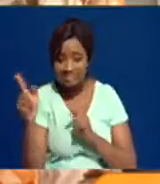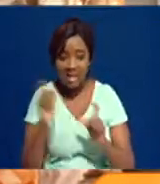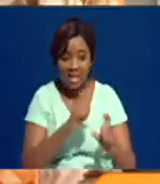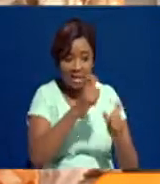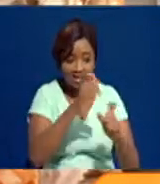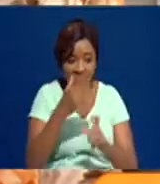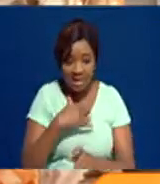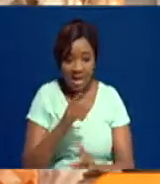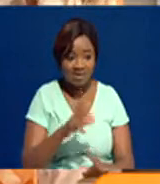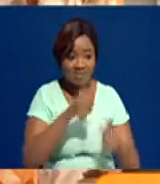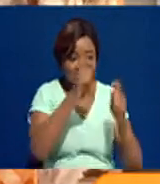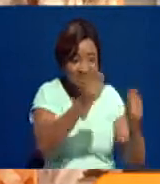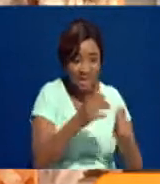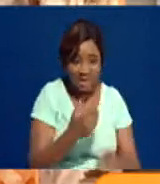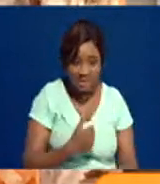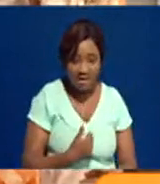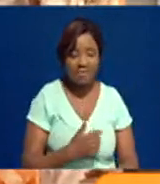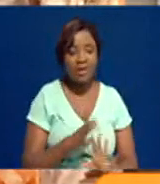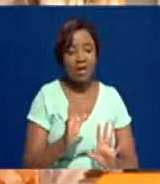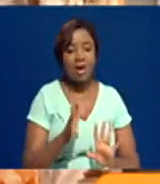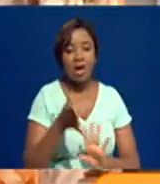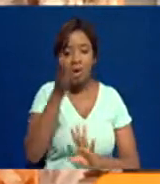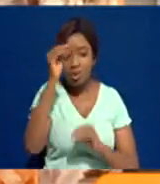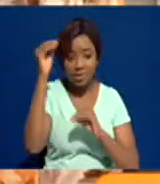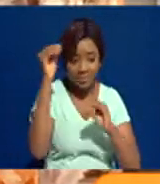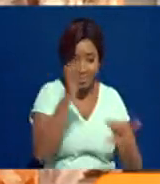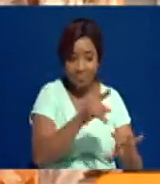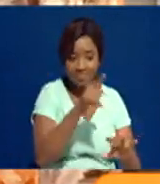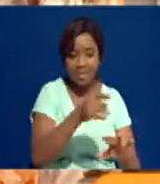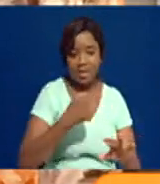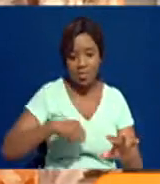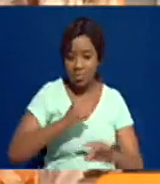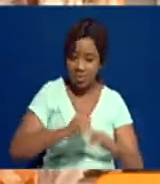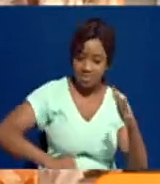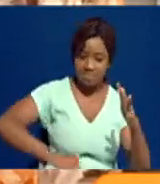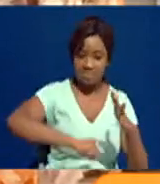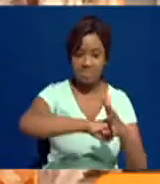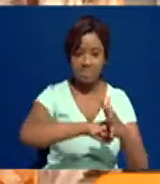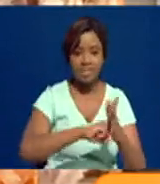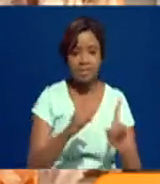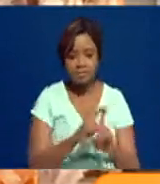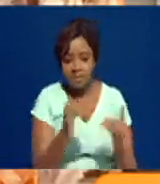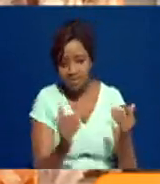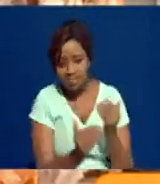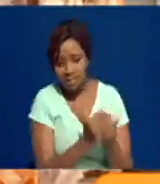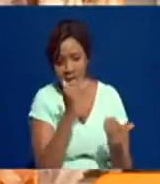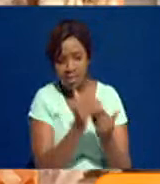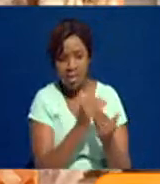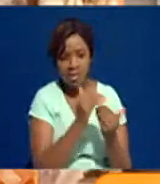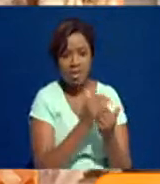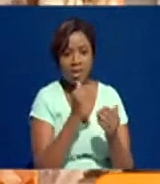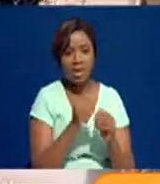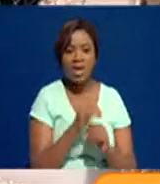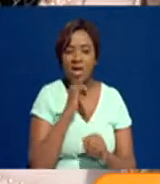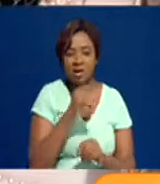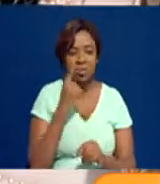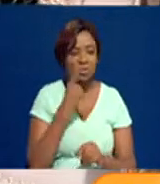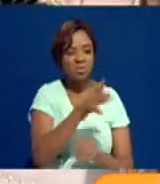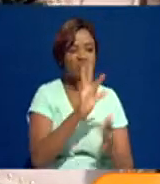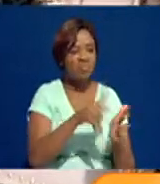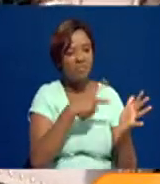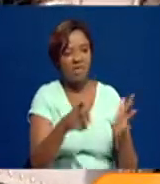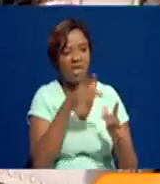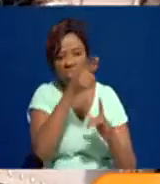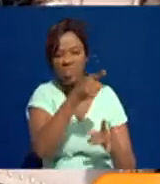gifts that God has bestowed upon our children, and not just to measure them on the academic bar. Gracia,